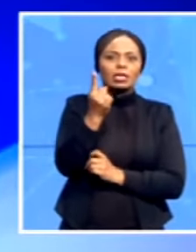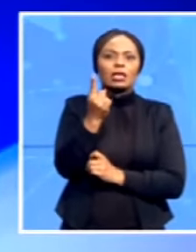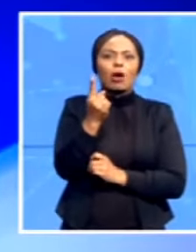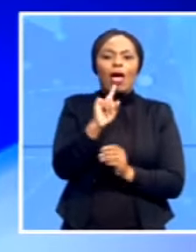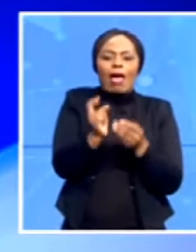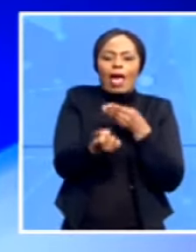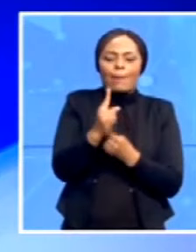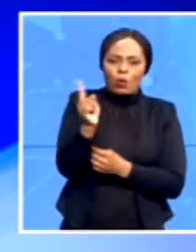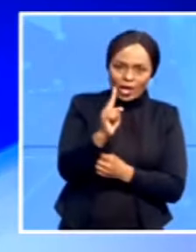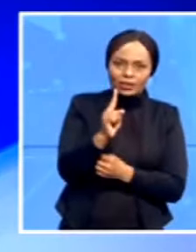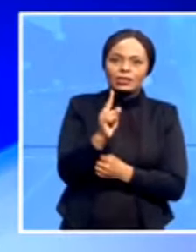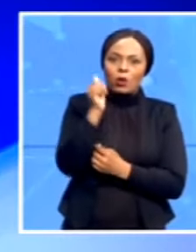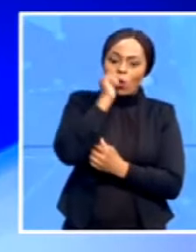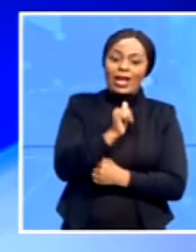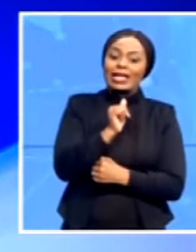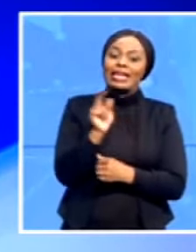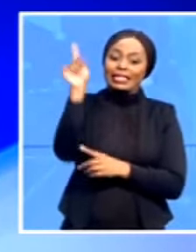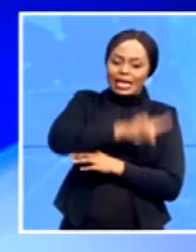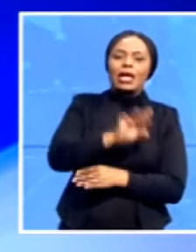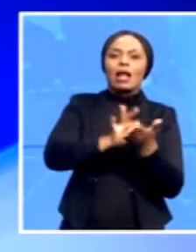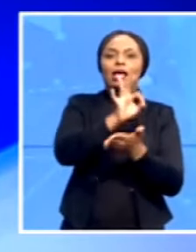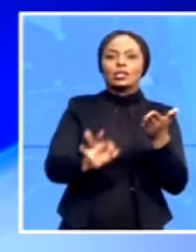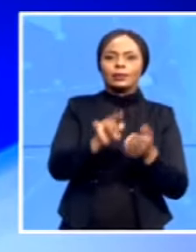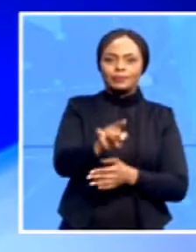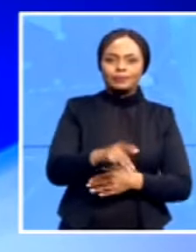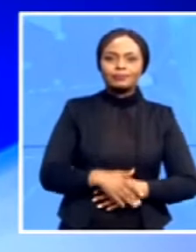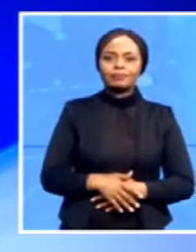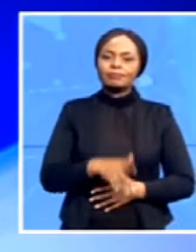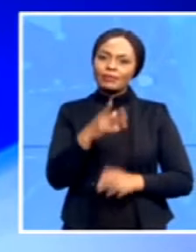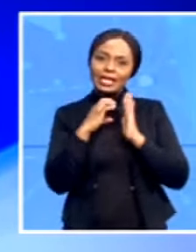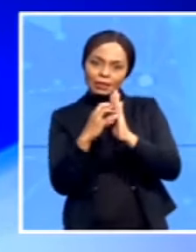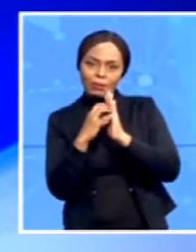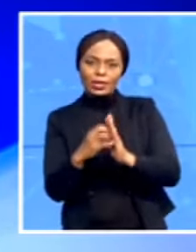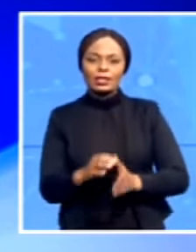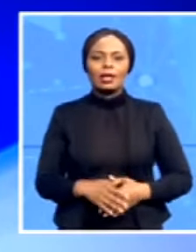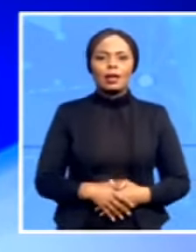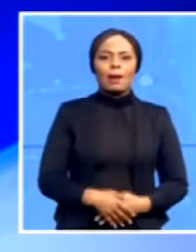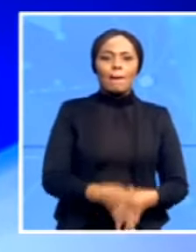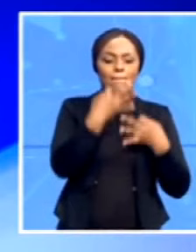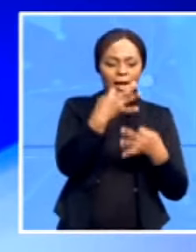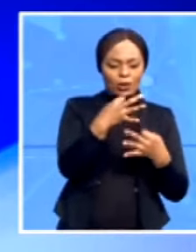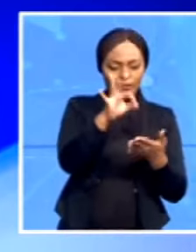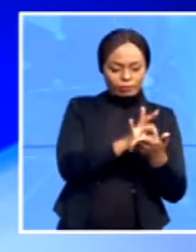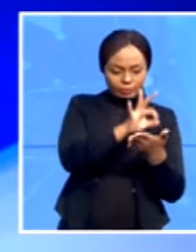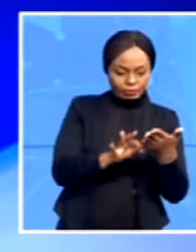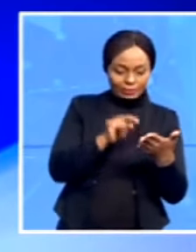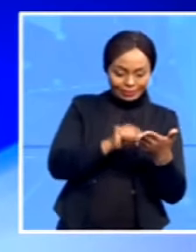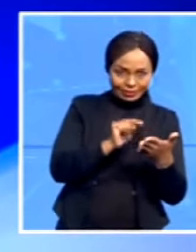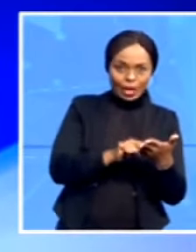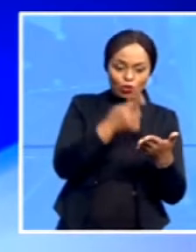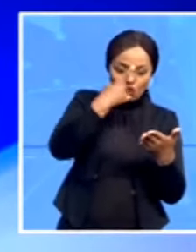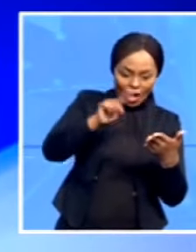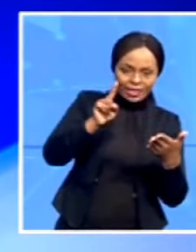if your ballot papers are correct at the right voting stations, then you know